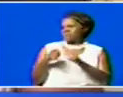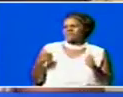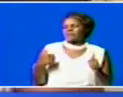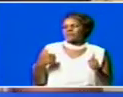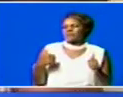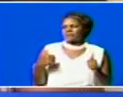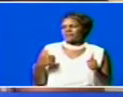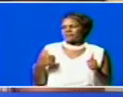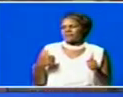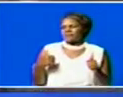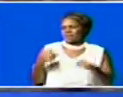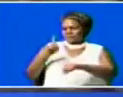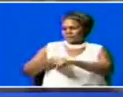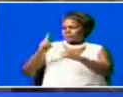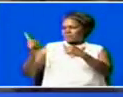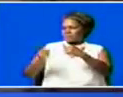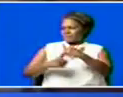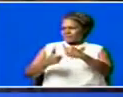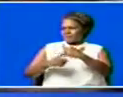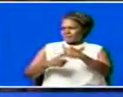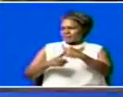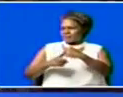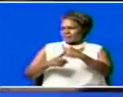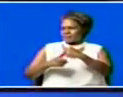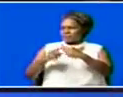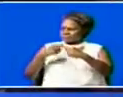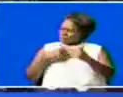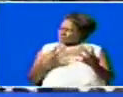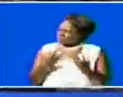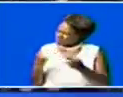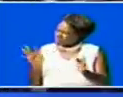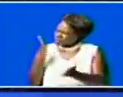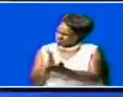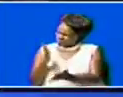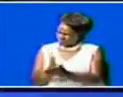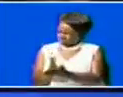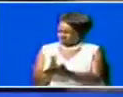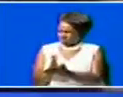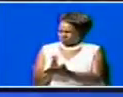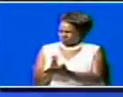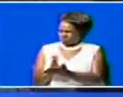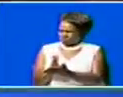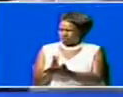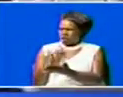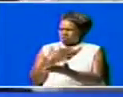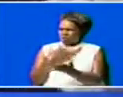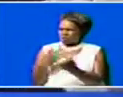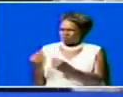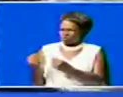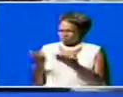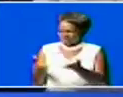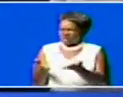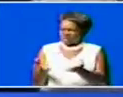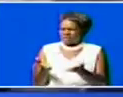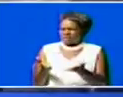was just wondering, if it's 6 o'clock, will I be able to get out? I don't want them to go with the key and I'm still